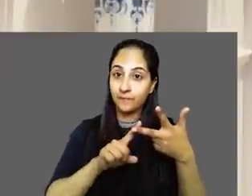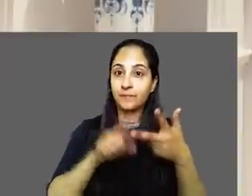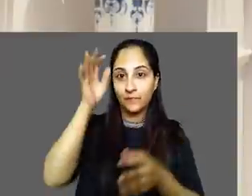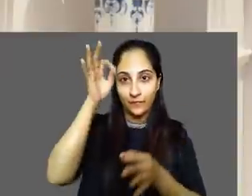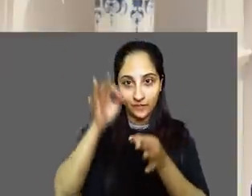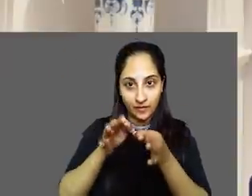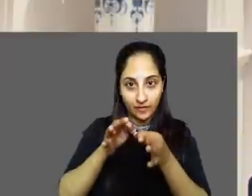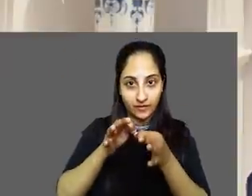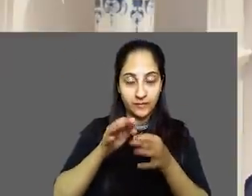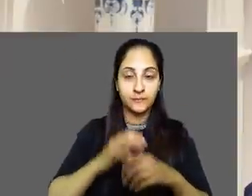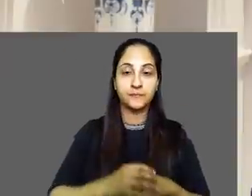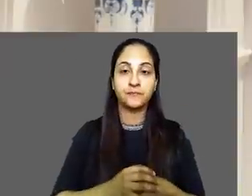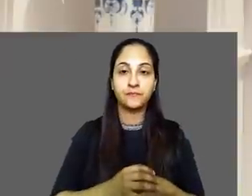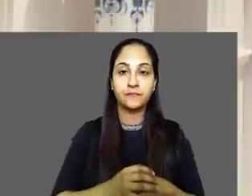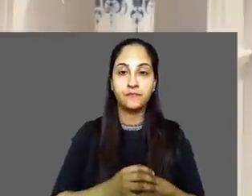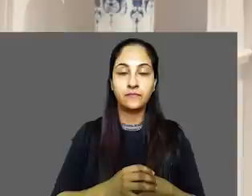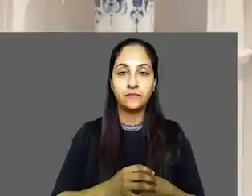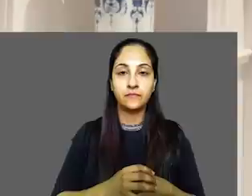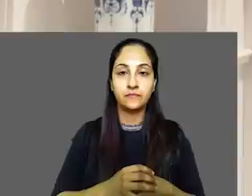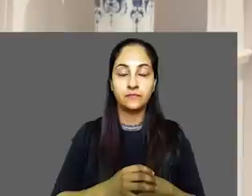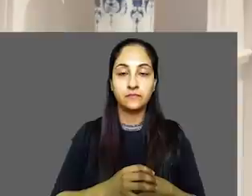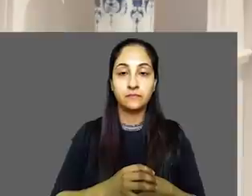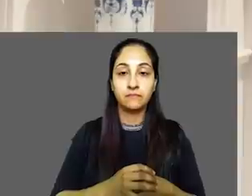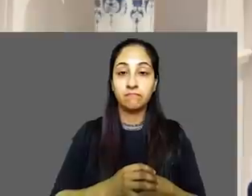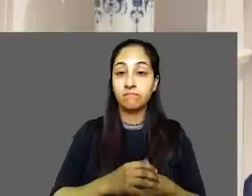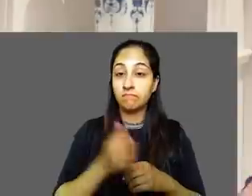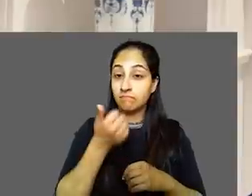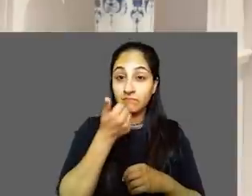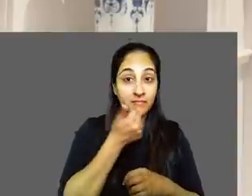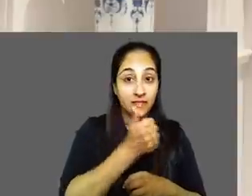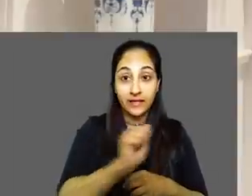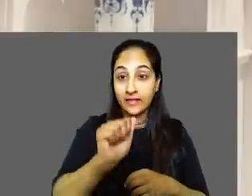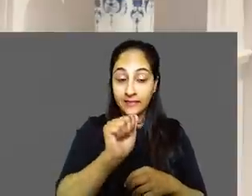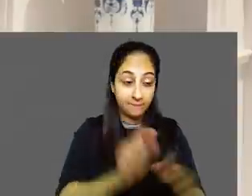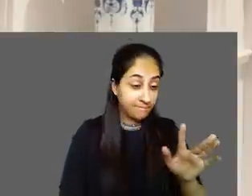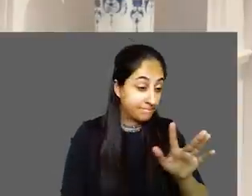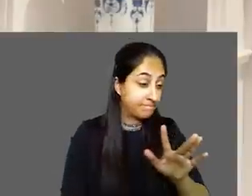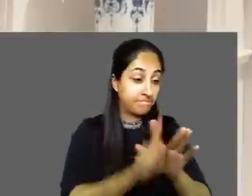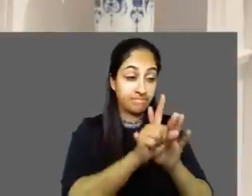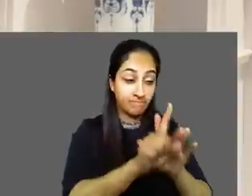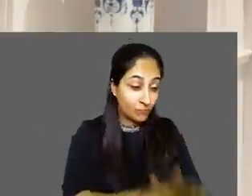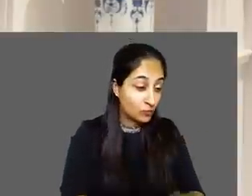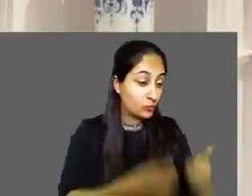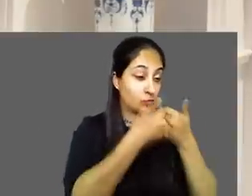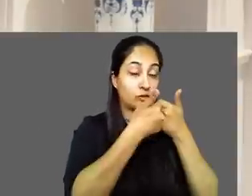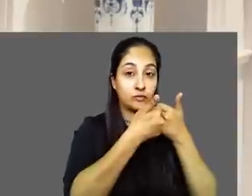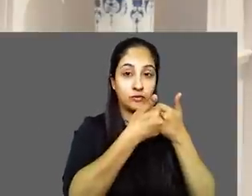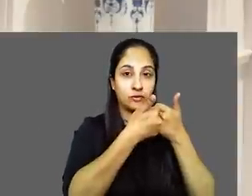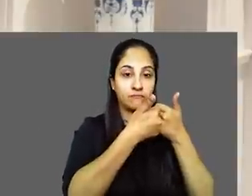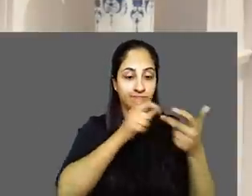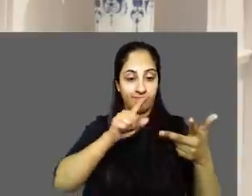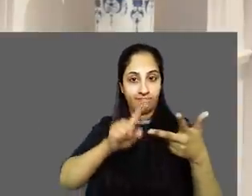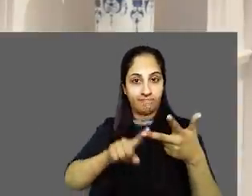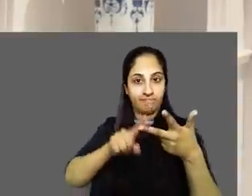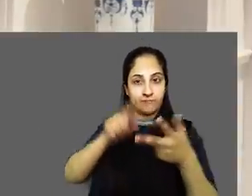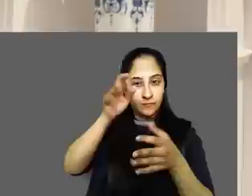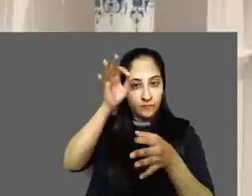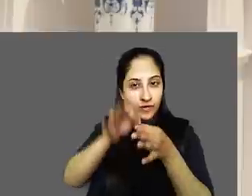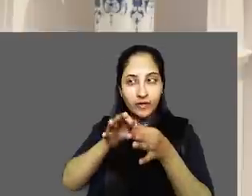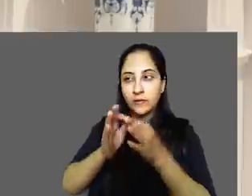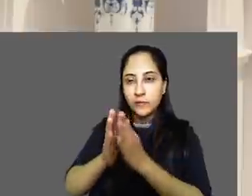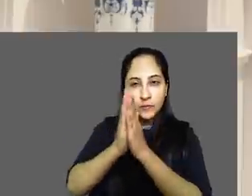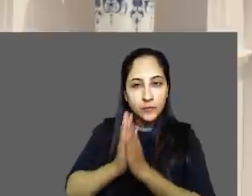faith. And you know, our faith can carry us through any adversity. We are so fortunate to have Hazimam's